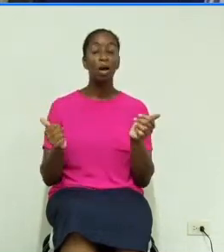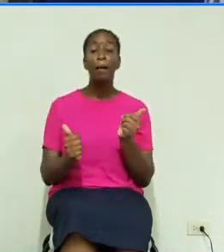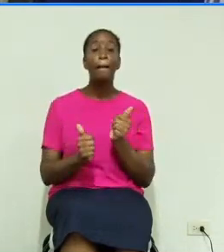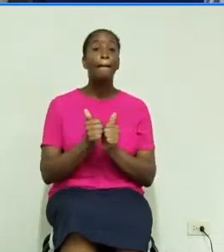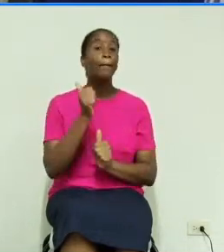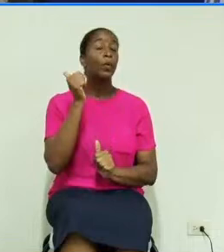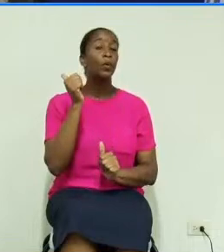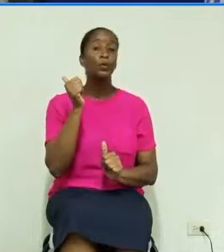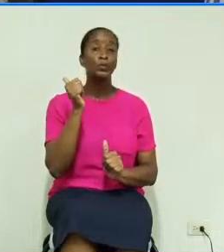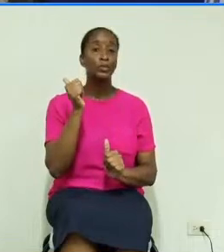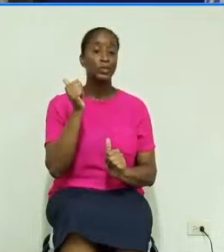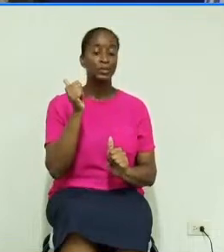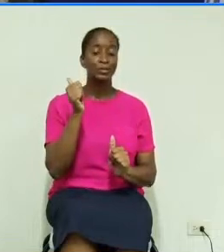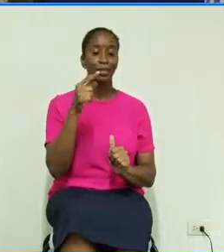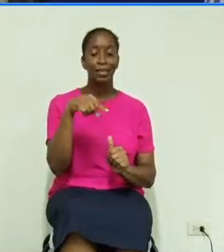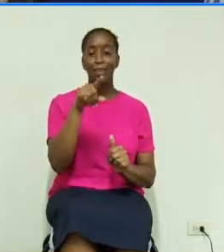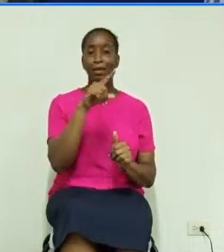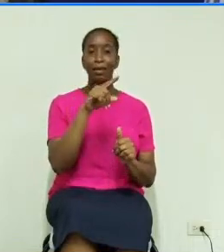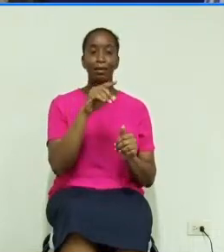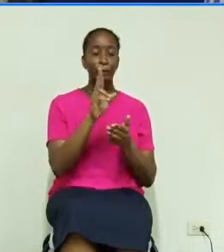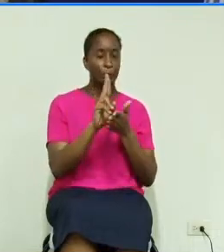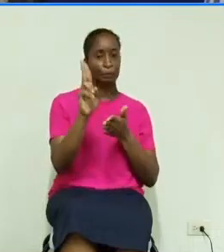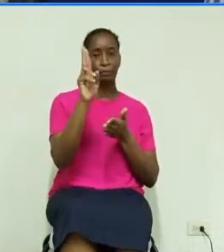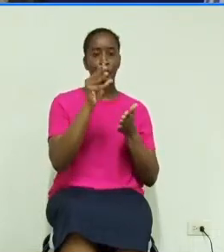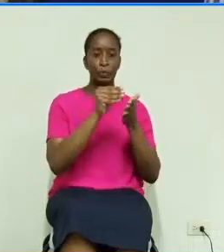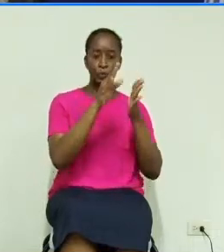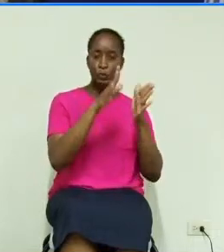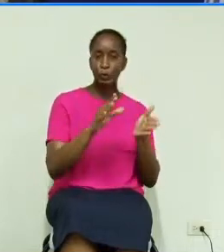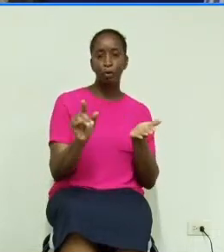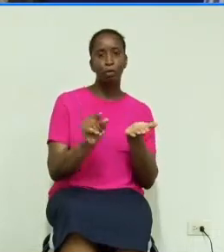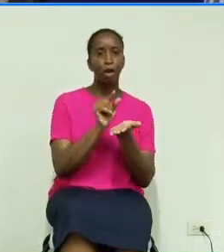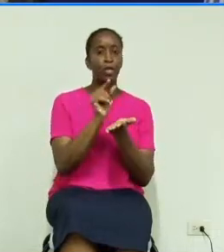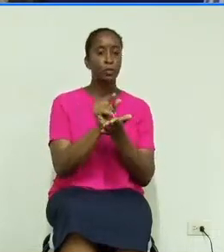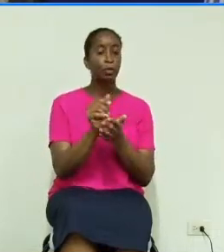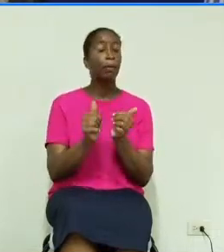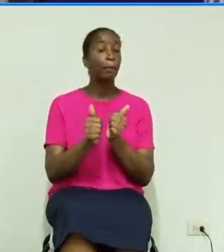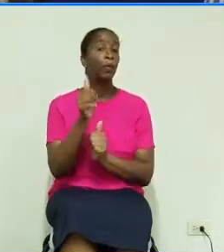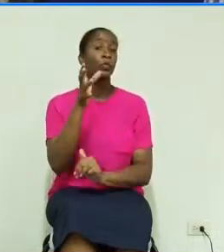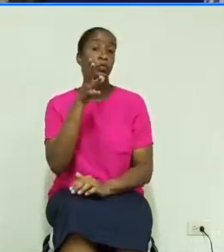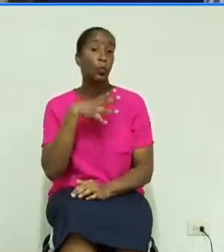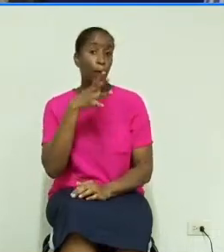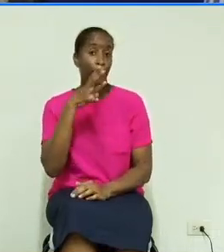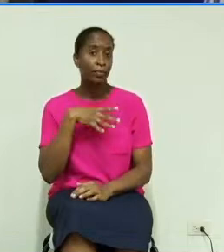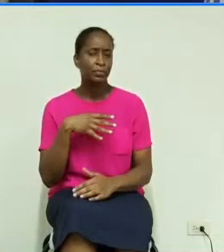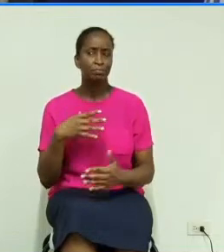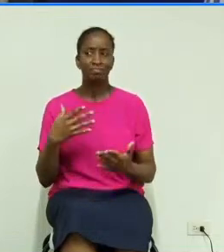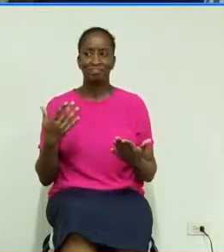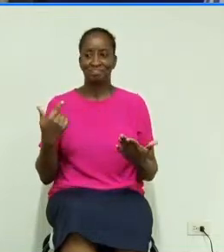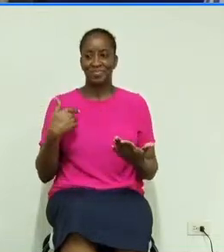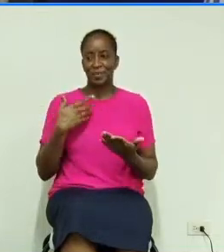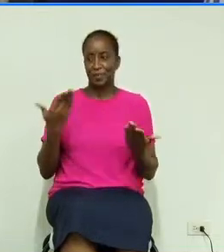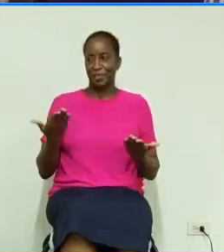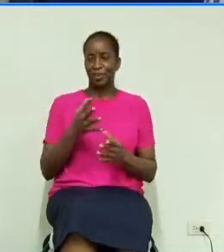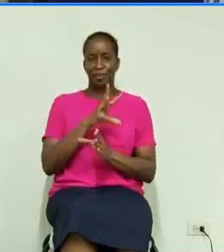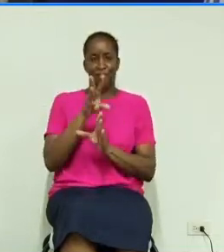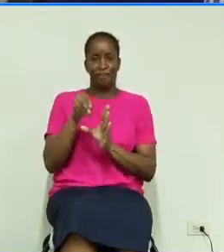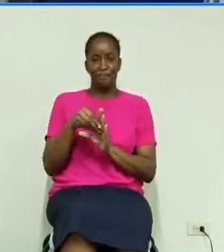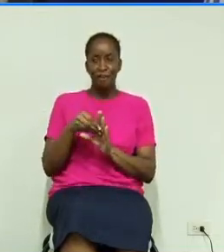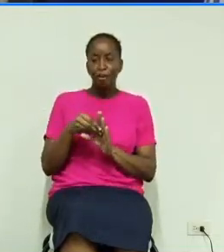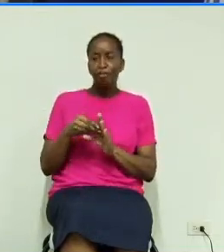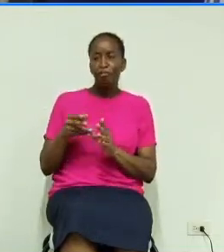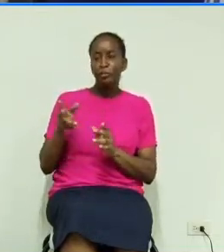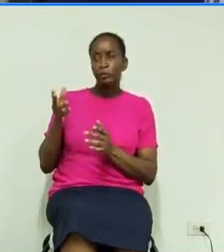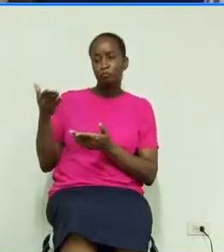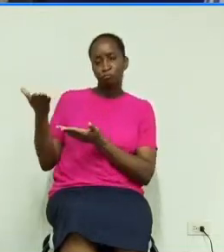But it's been a pleasure sitting in this particular panel for me to listen to former President